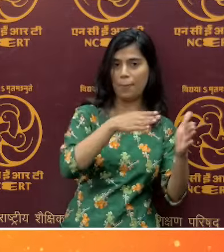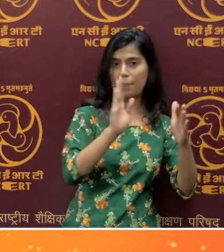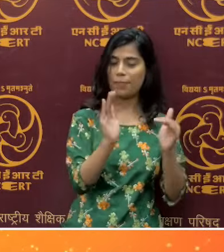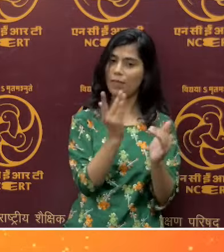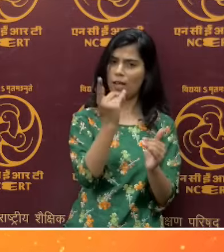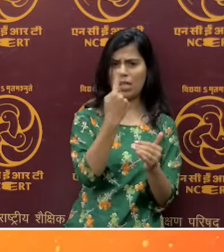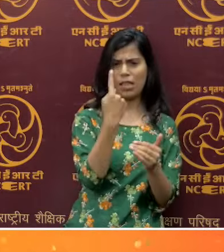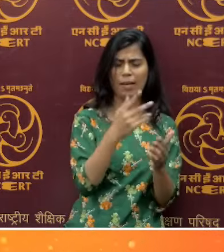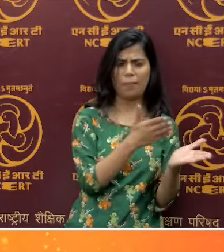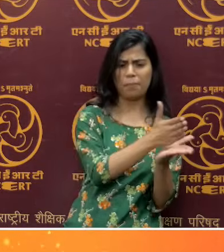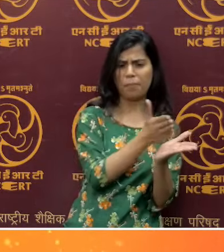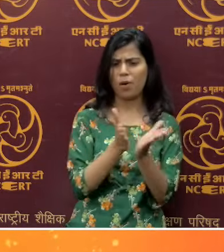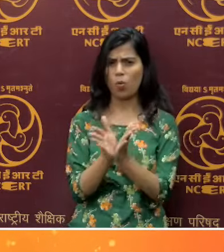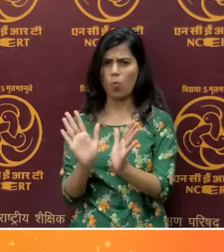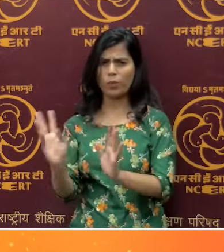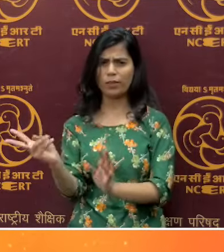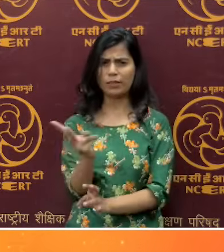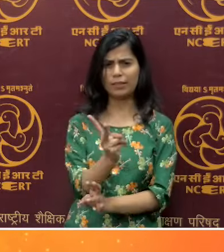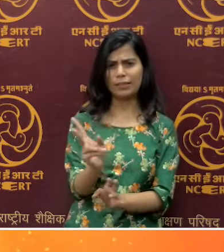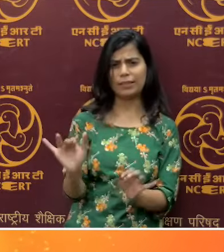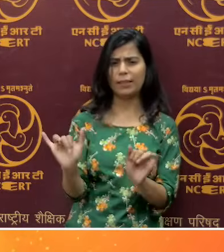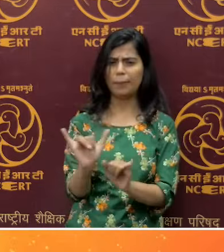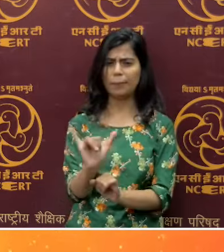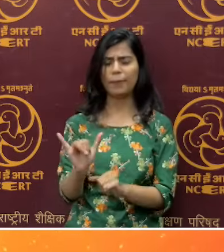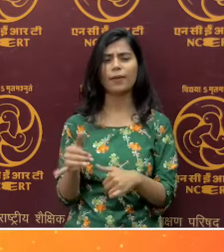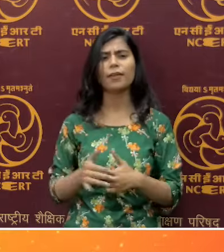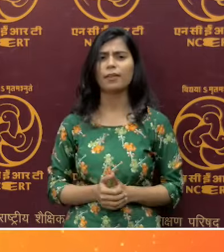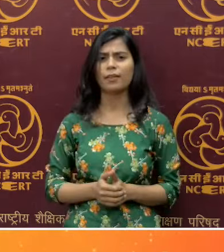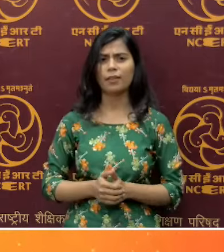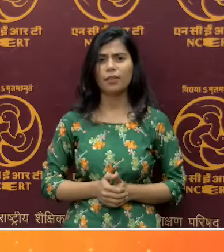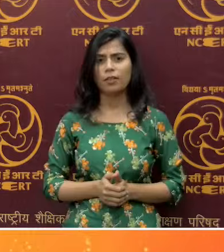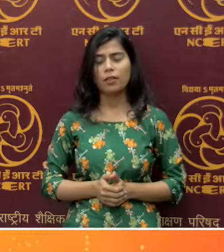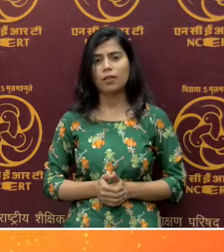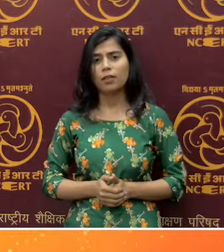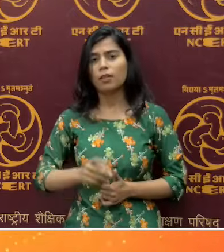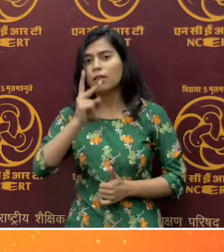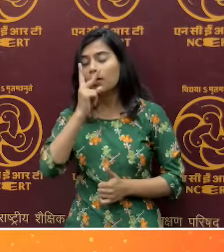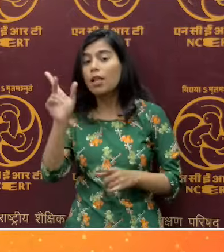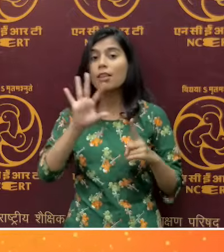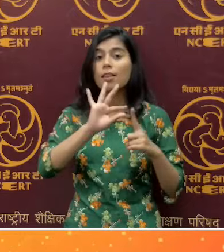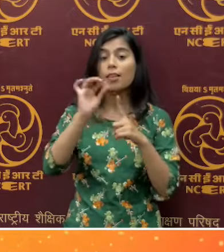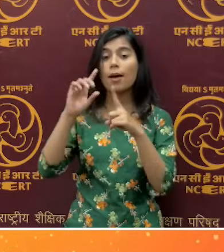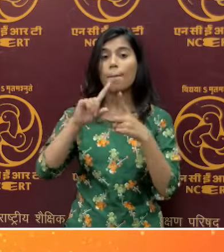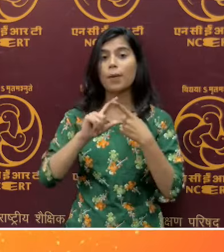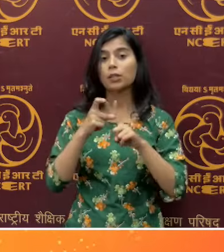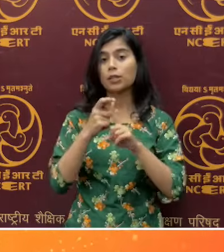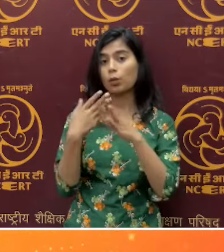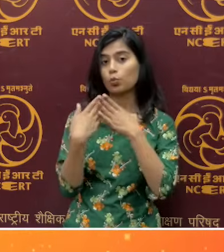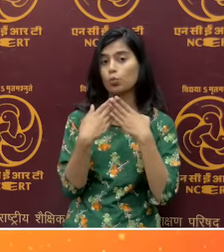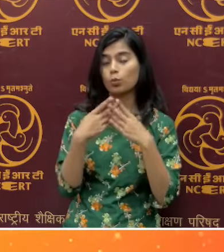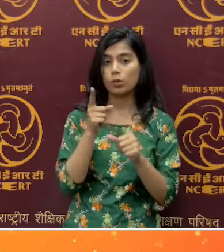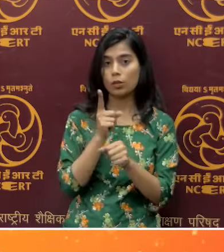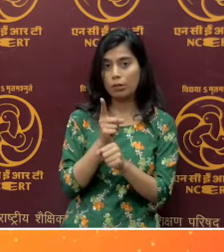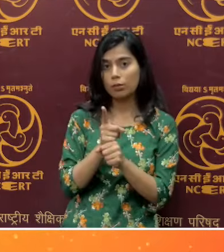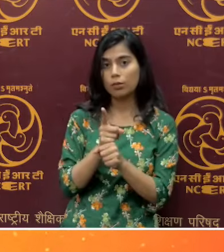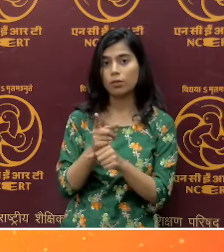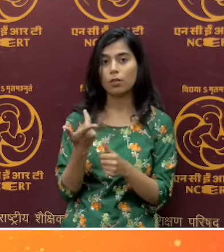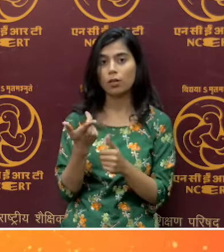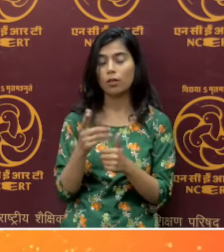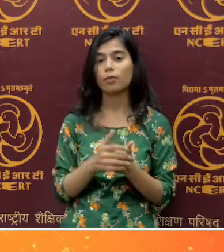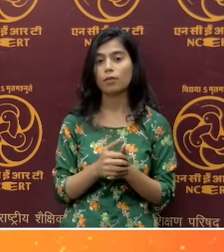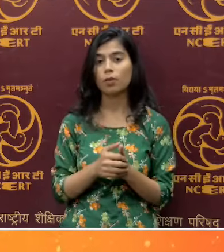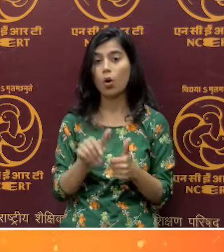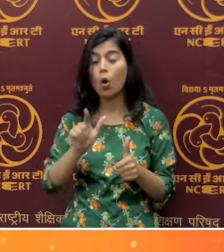educator. I have accepted the request. Now you can see the special educator in my accepted section. I can go to the